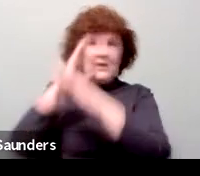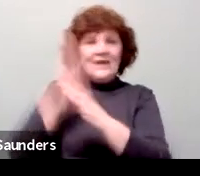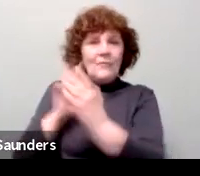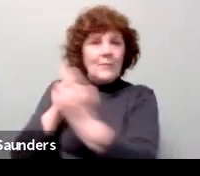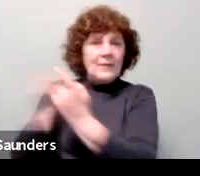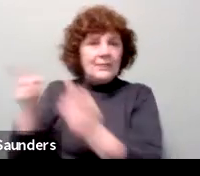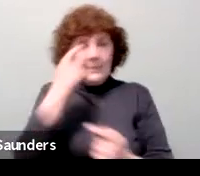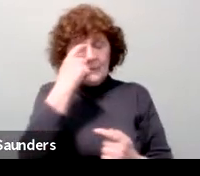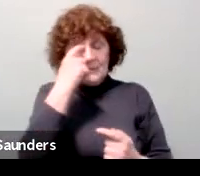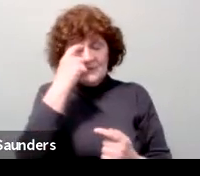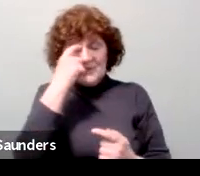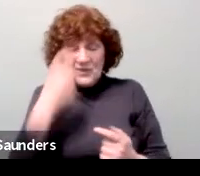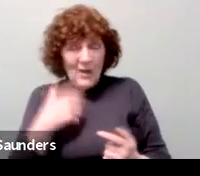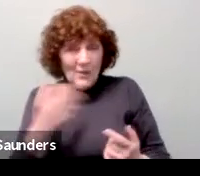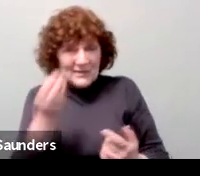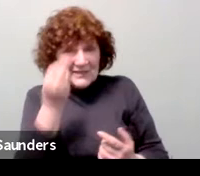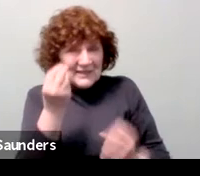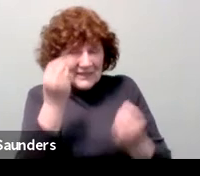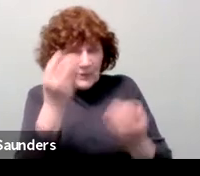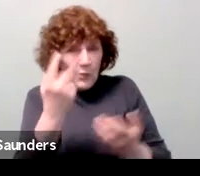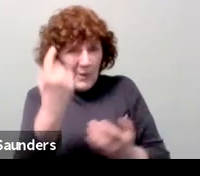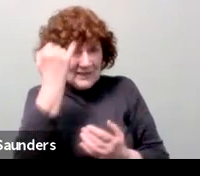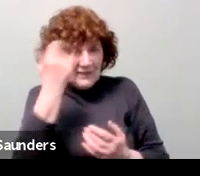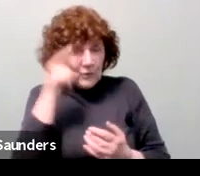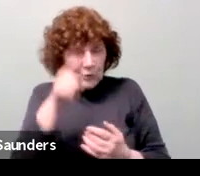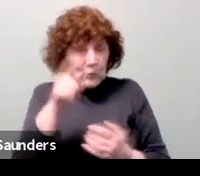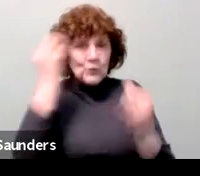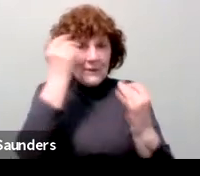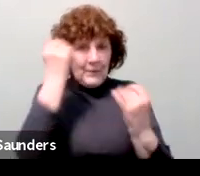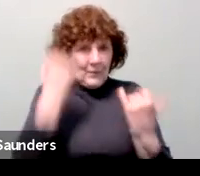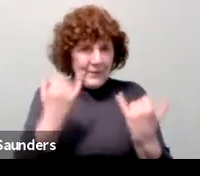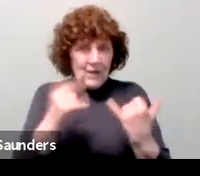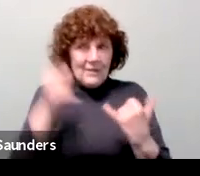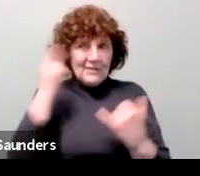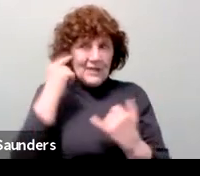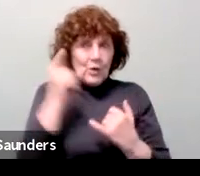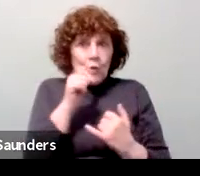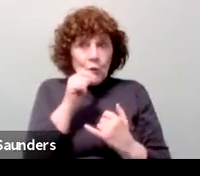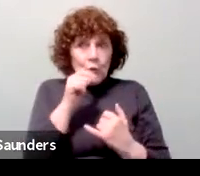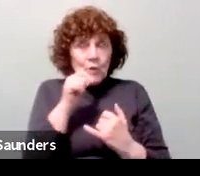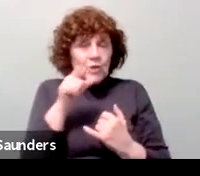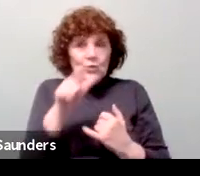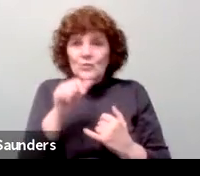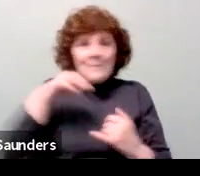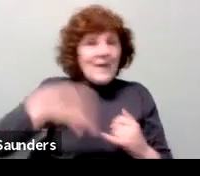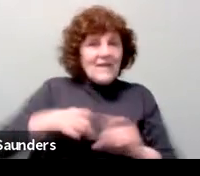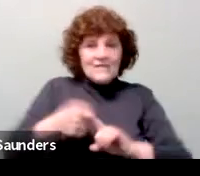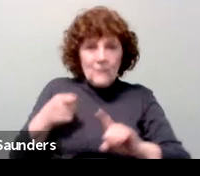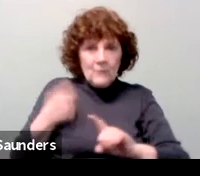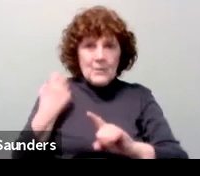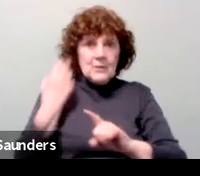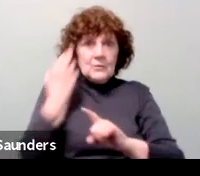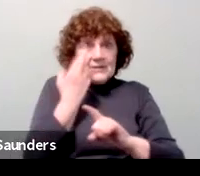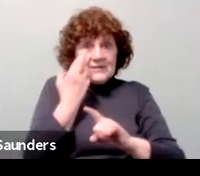I want you wondering who you are not getting the benefit from precisely because